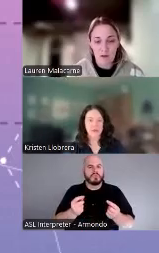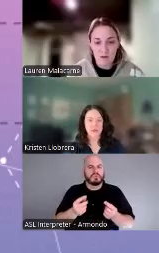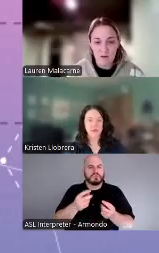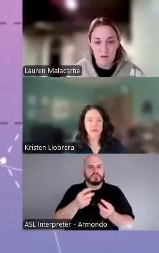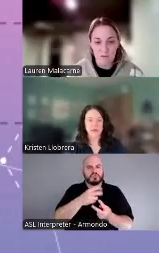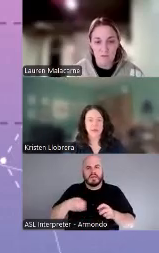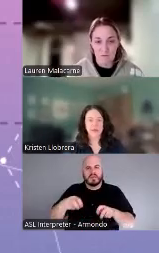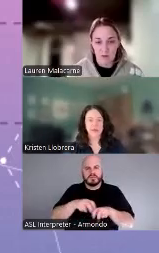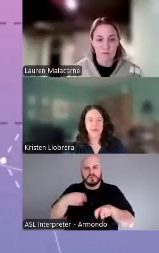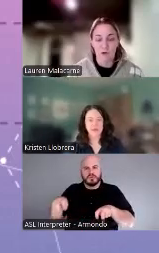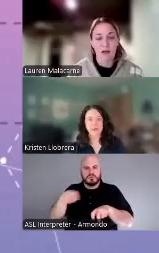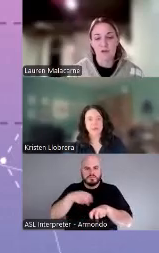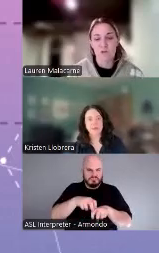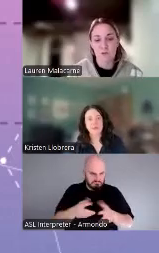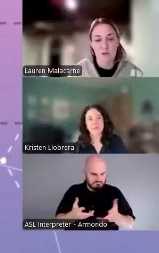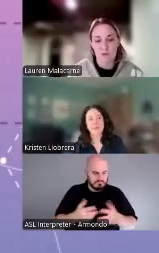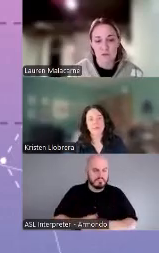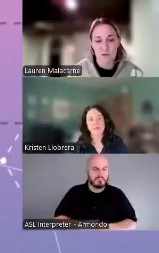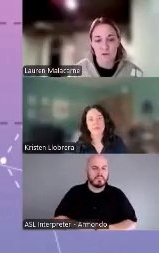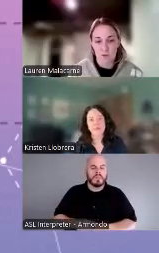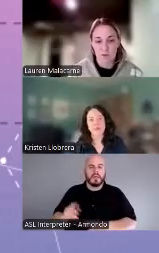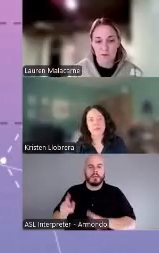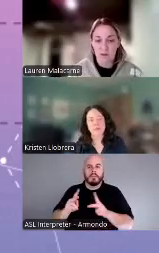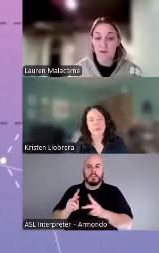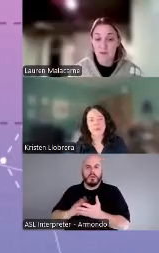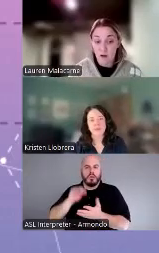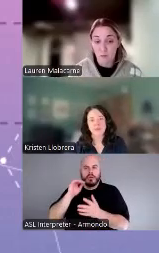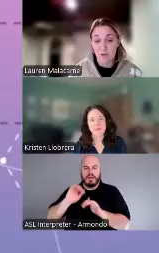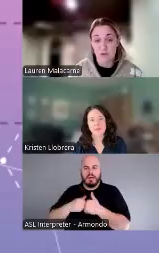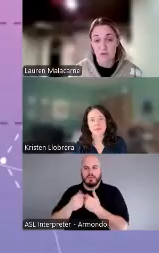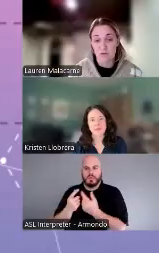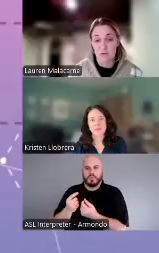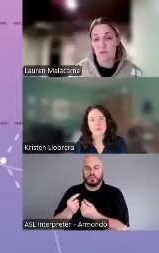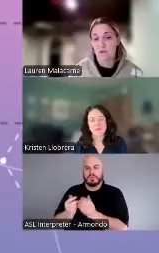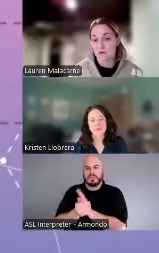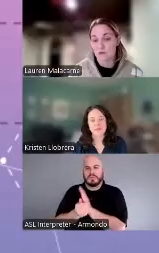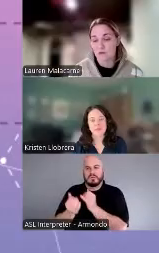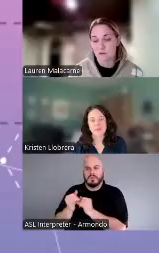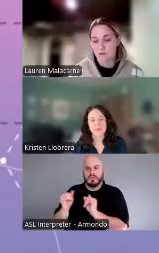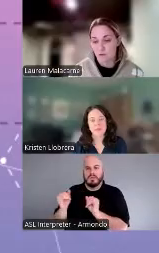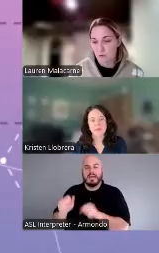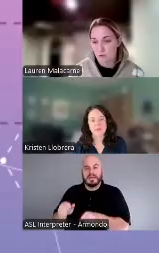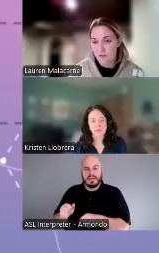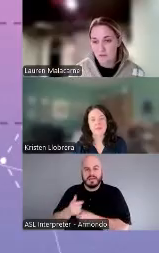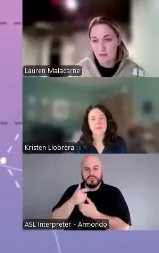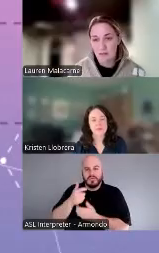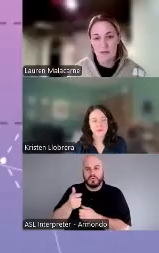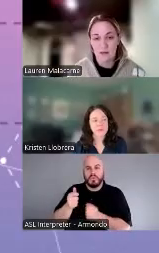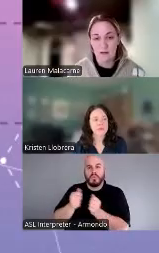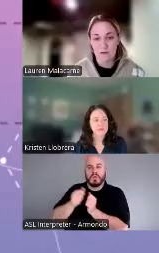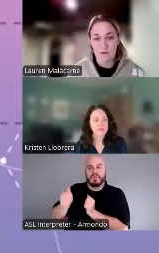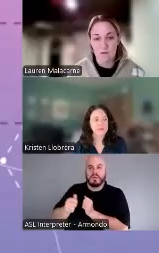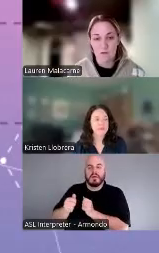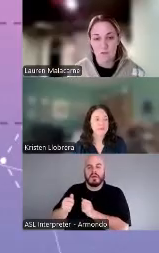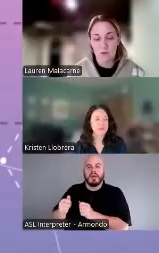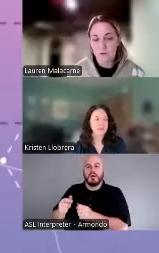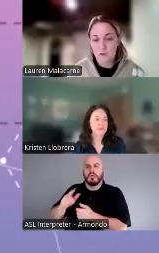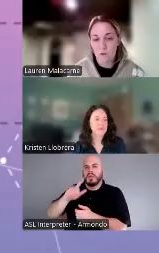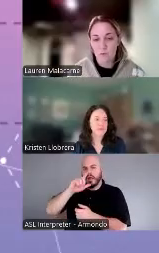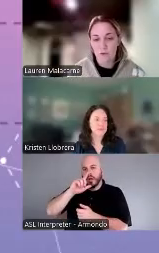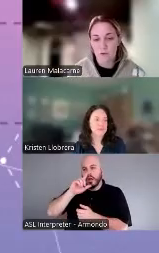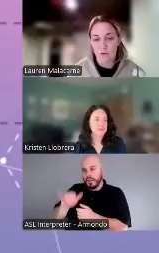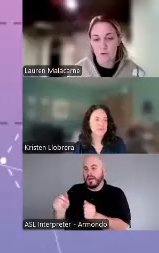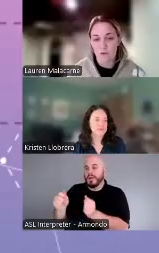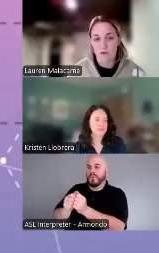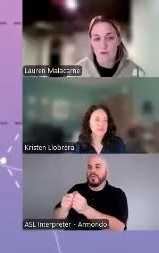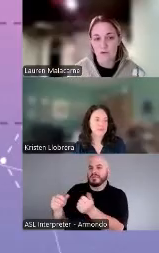at the end of kind of learning how to do whatever skill independently has the option to view it with the assistance of another person. And so we also